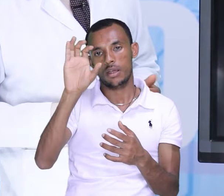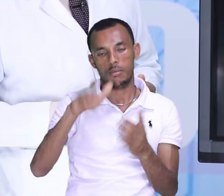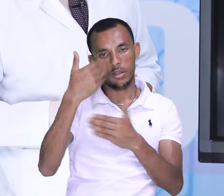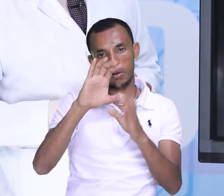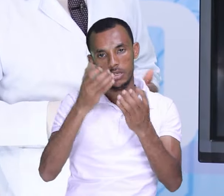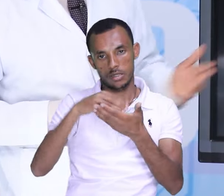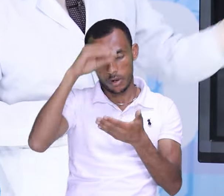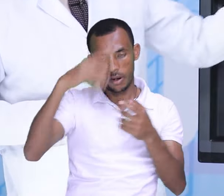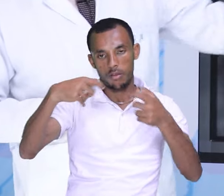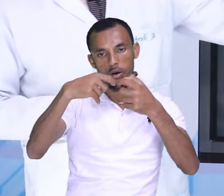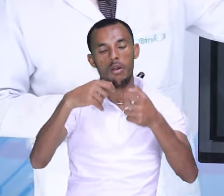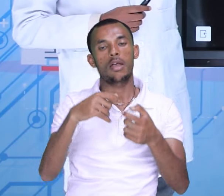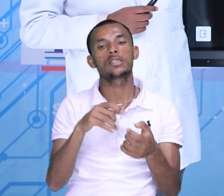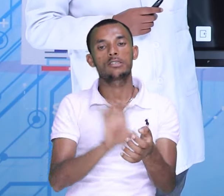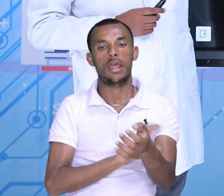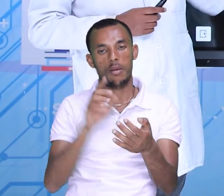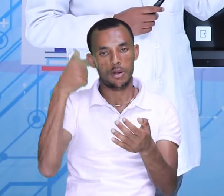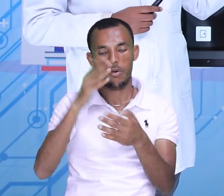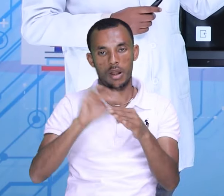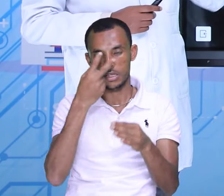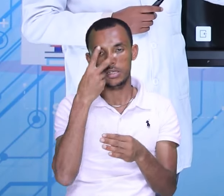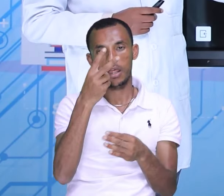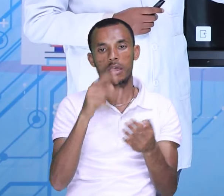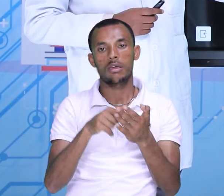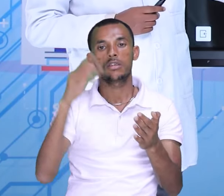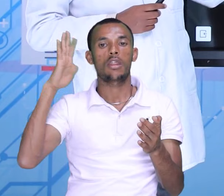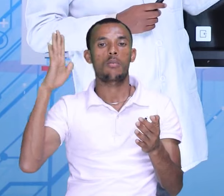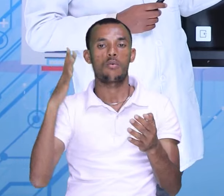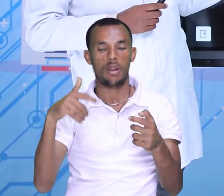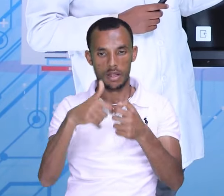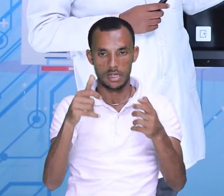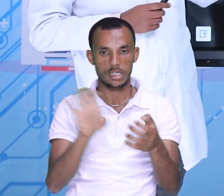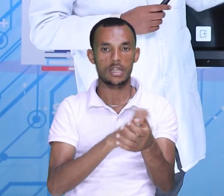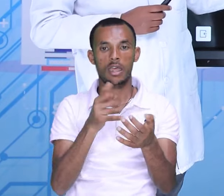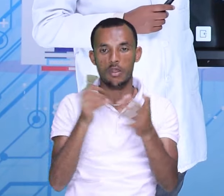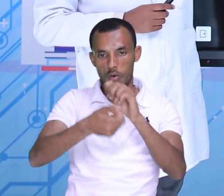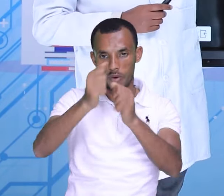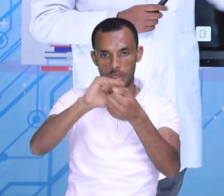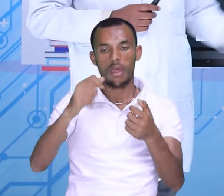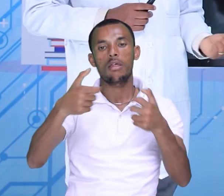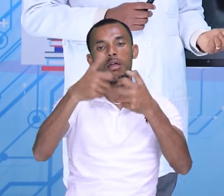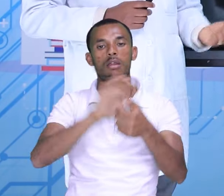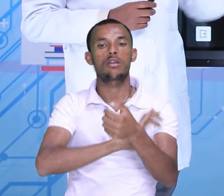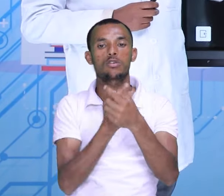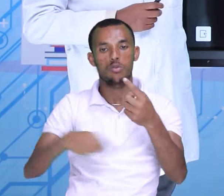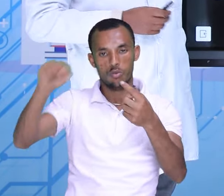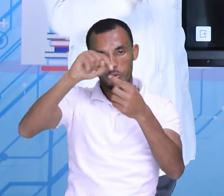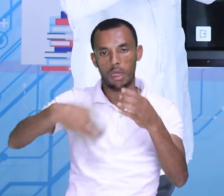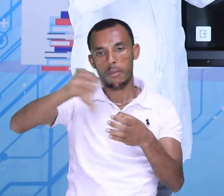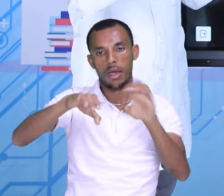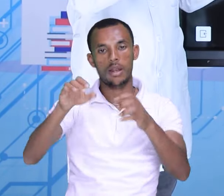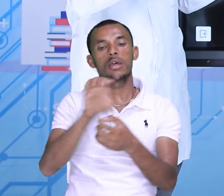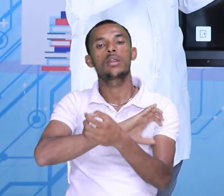Electrolytic cell, it is a type of electrochemical cell that convert electrical energy into chemical energy. Therefore,